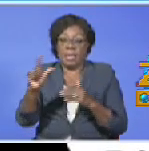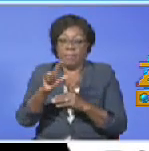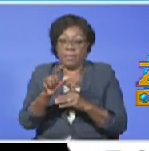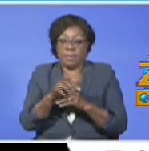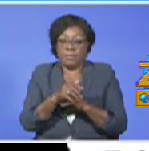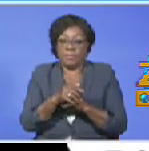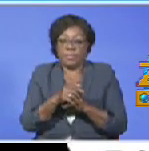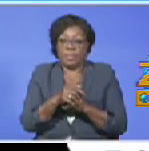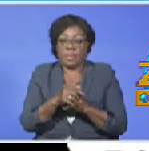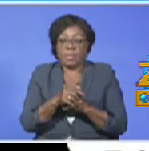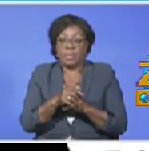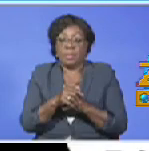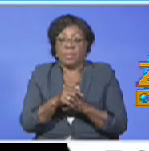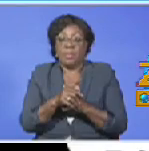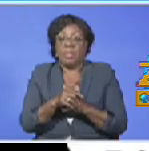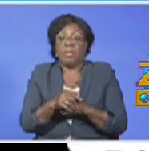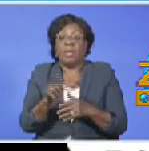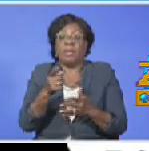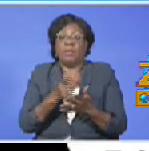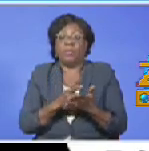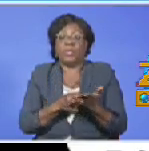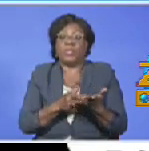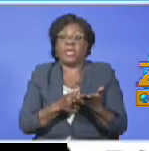virtual environment, you may not be able to do